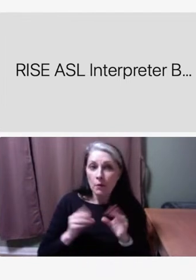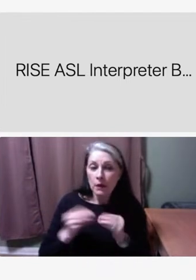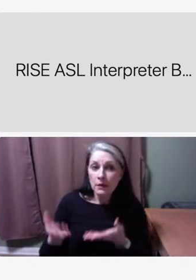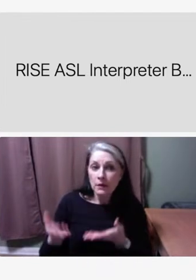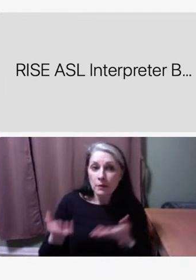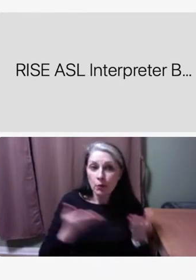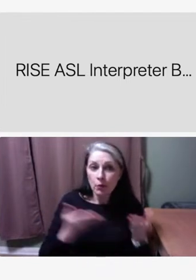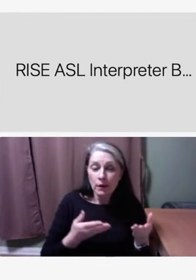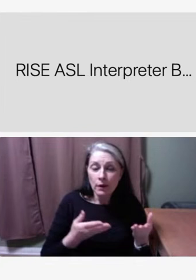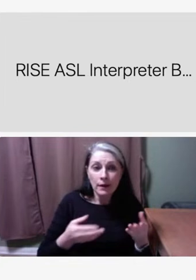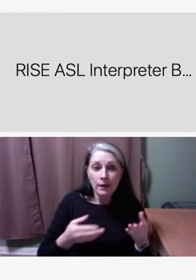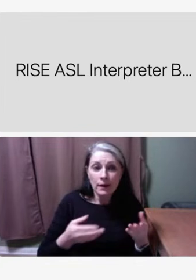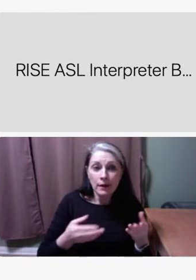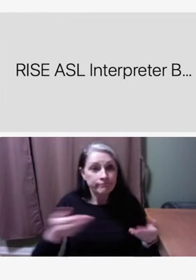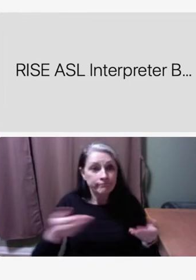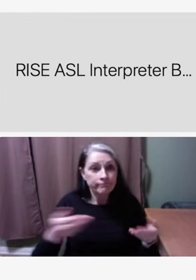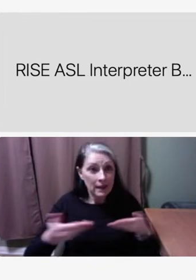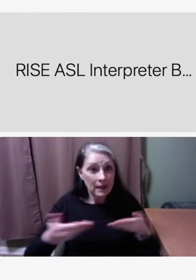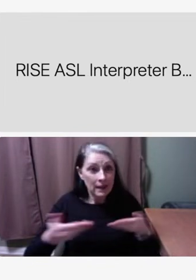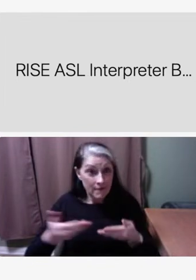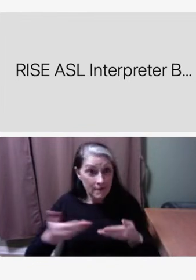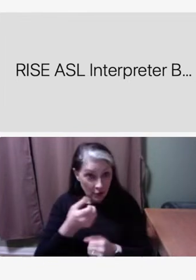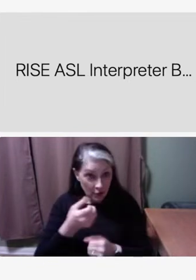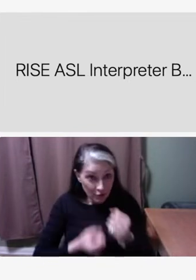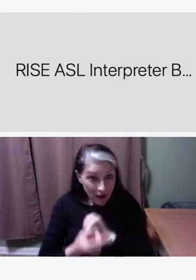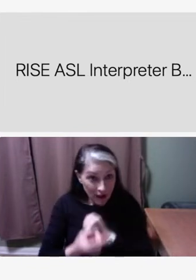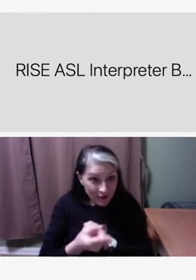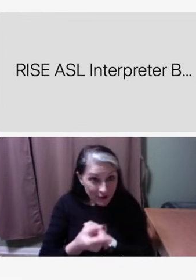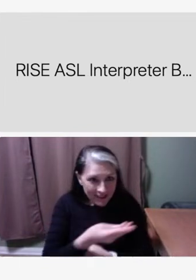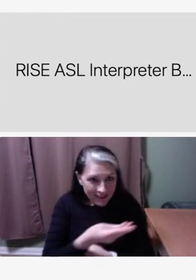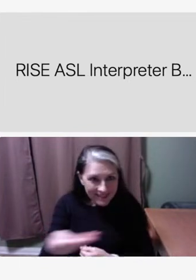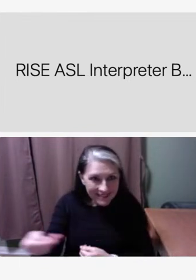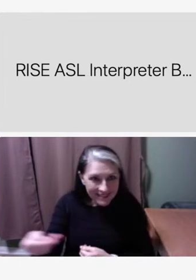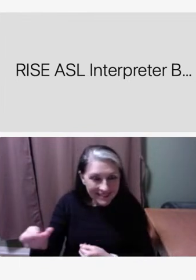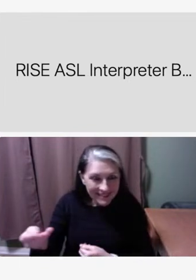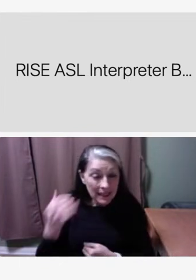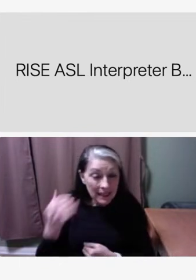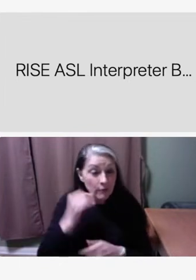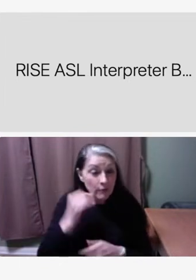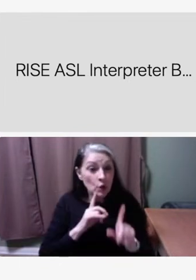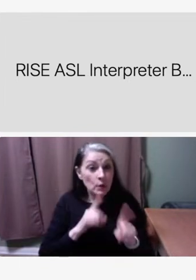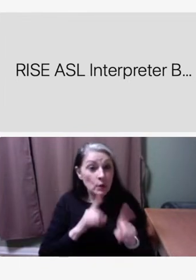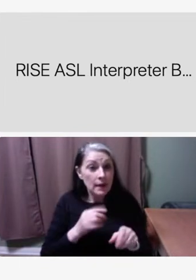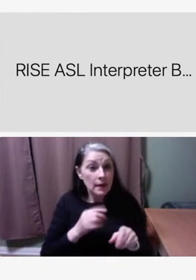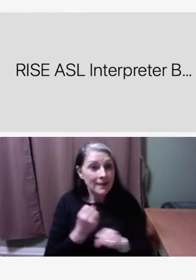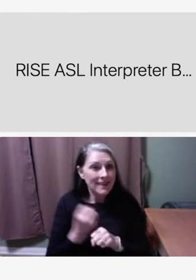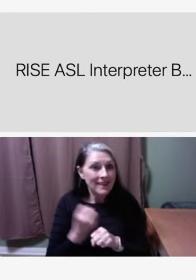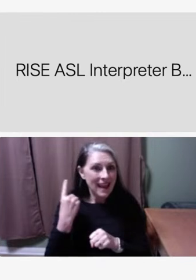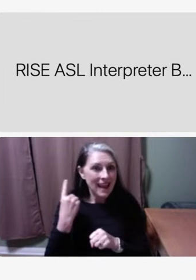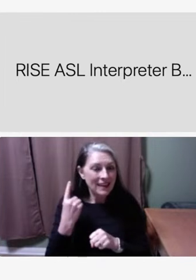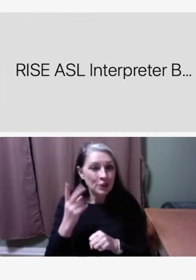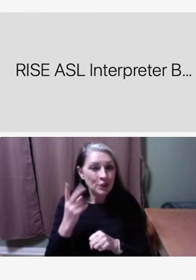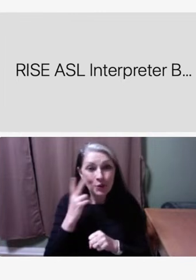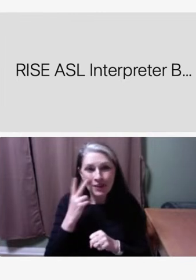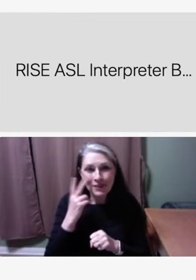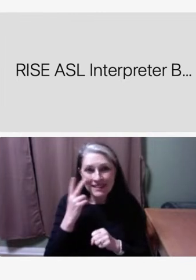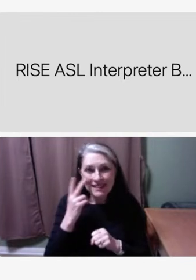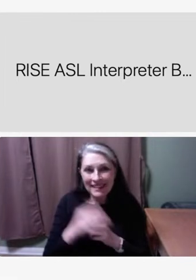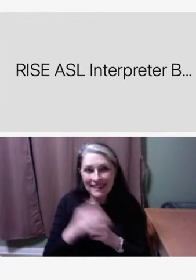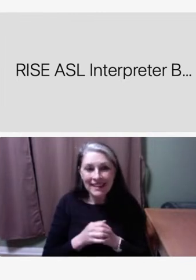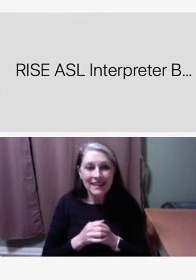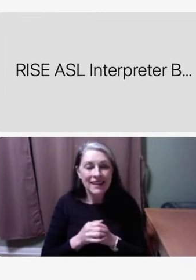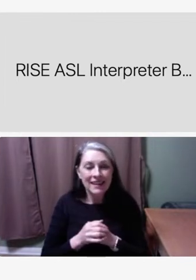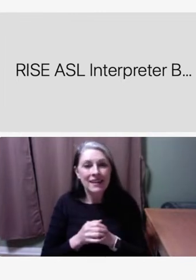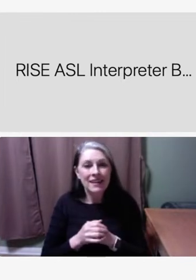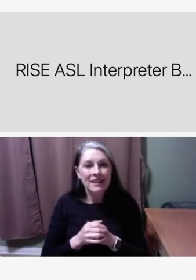to everyone. And if you attended last year, you would have seen quite a few